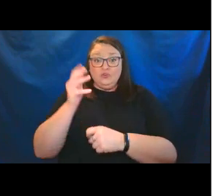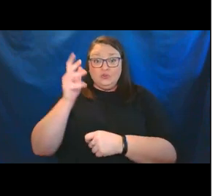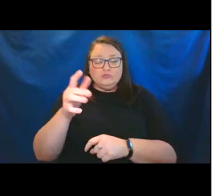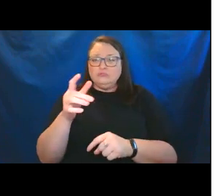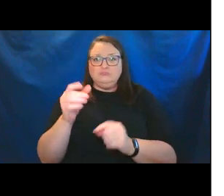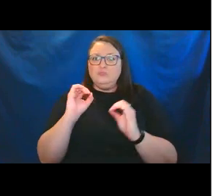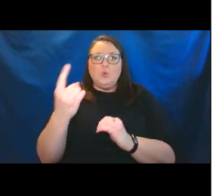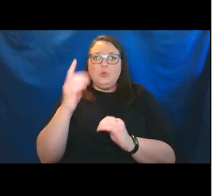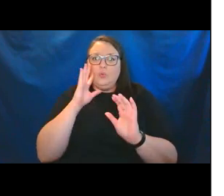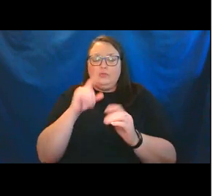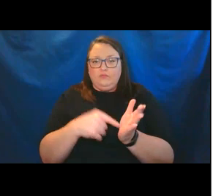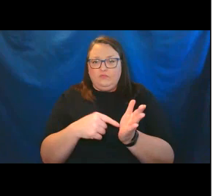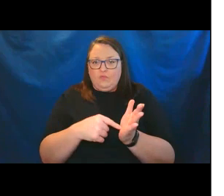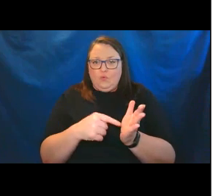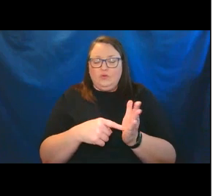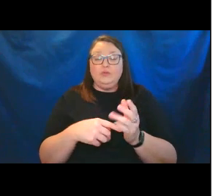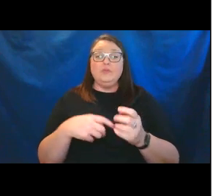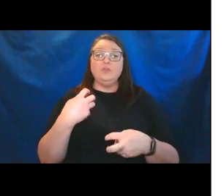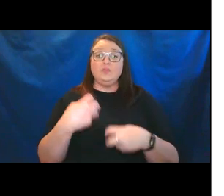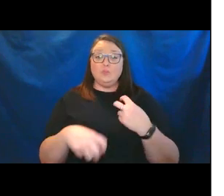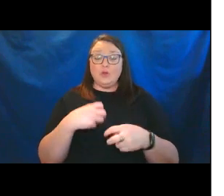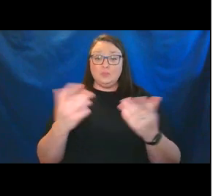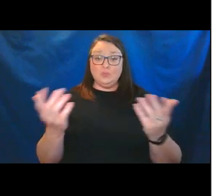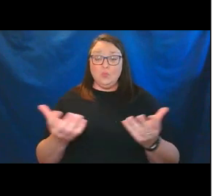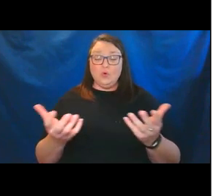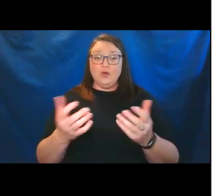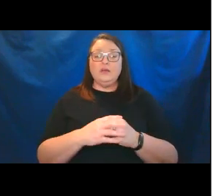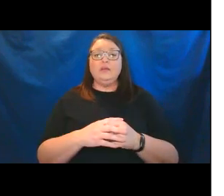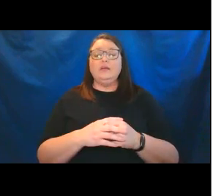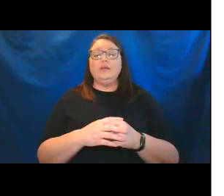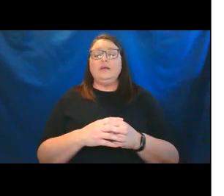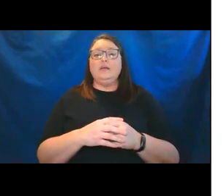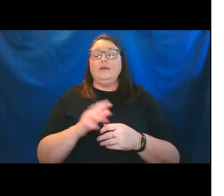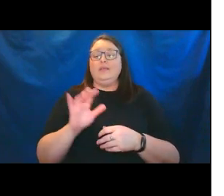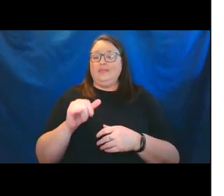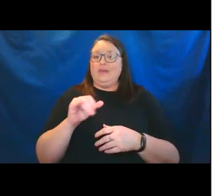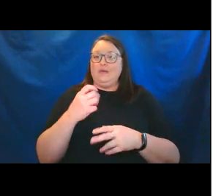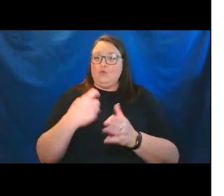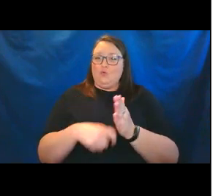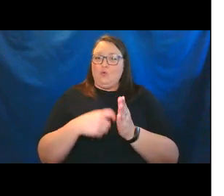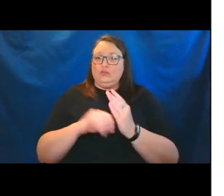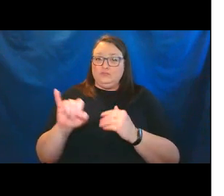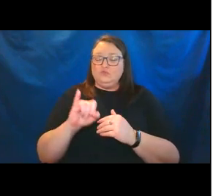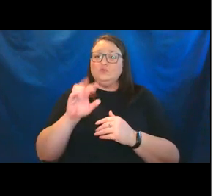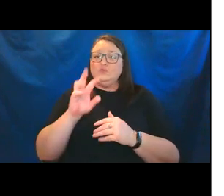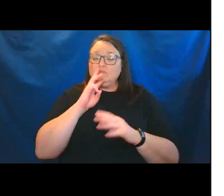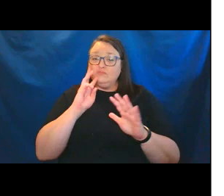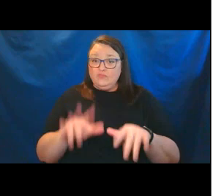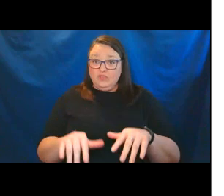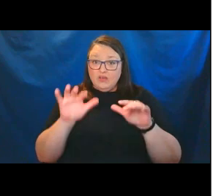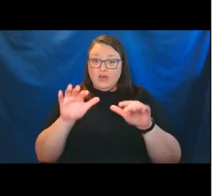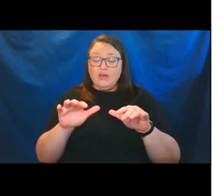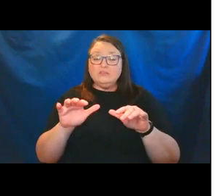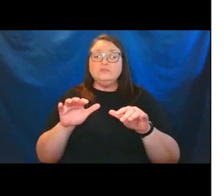The problem is that high flood insurance rates are going to impact